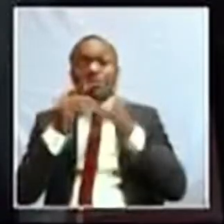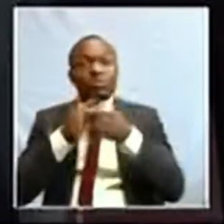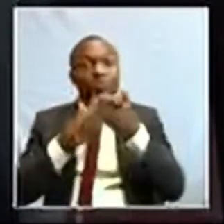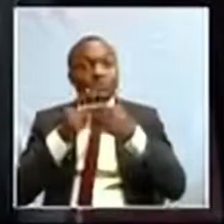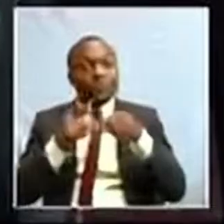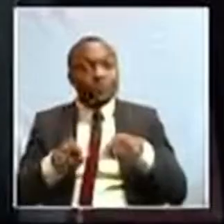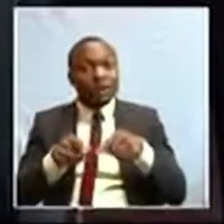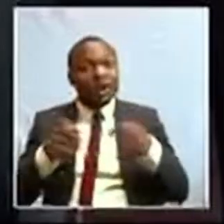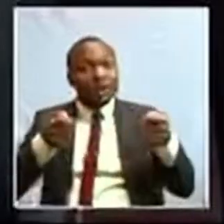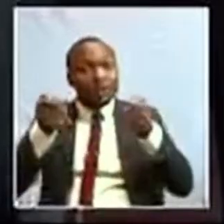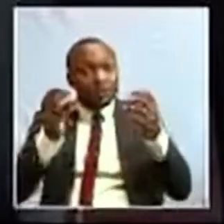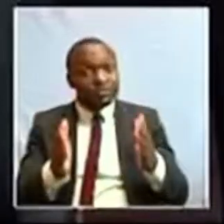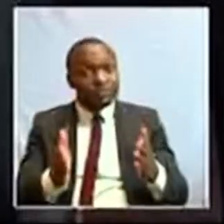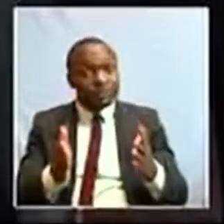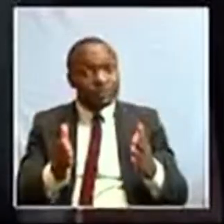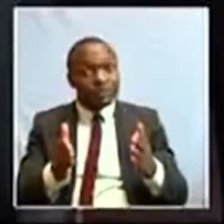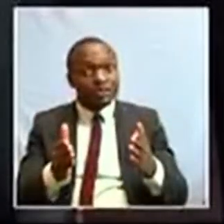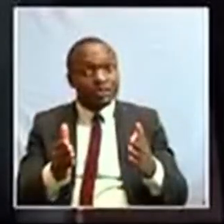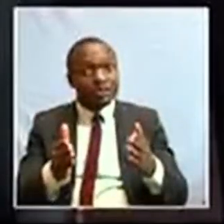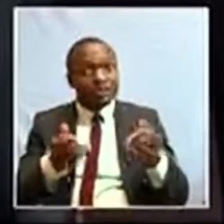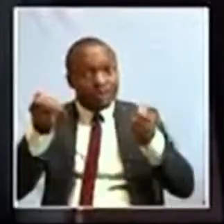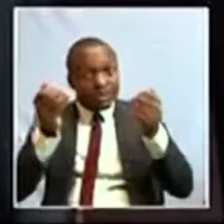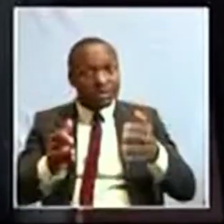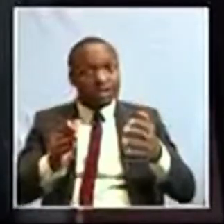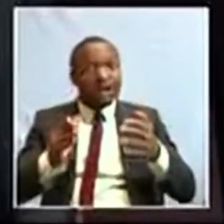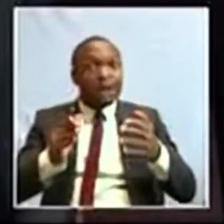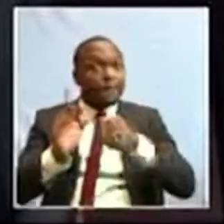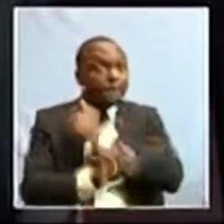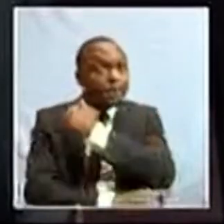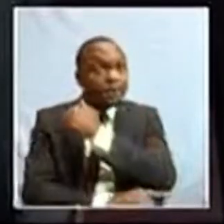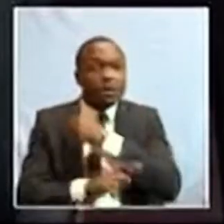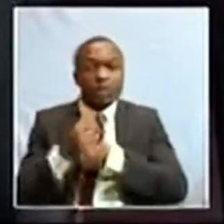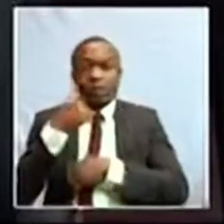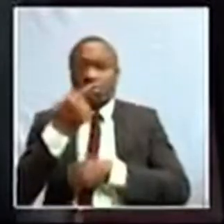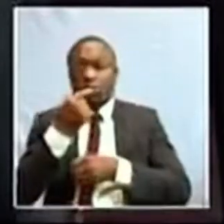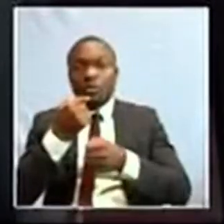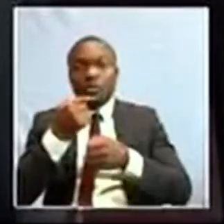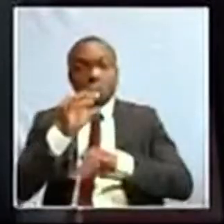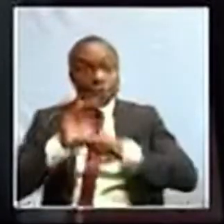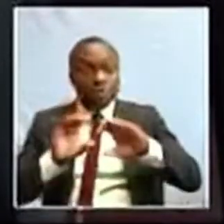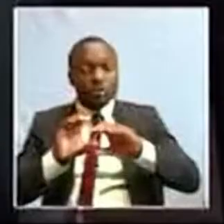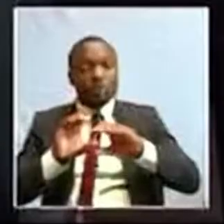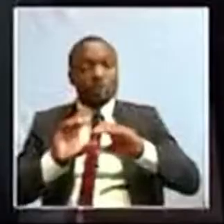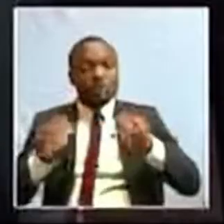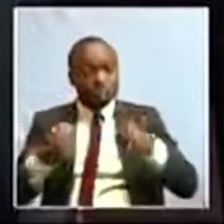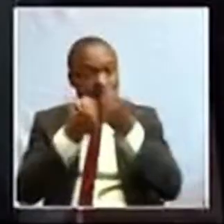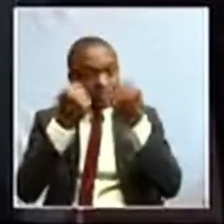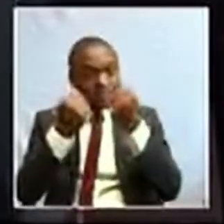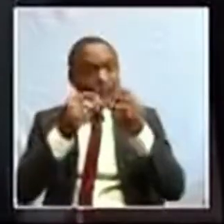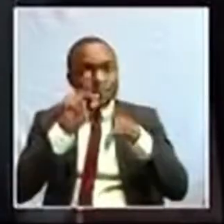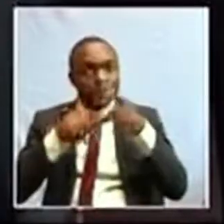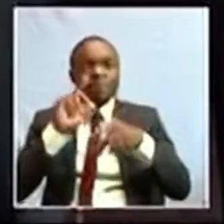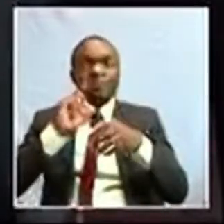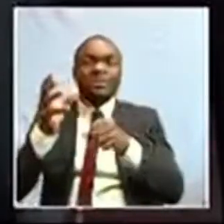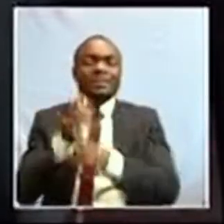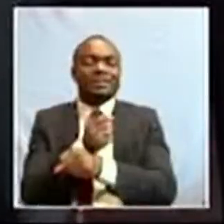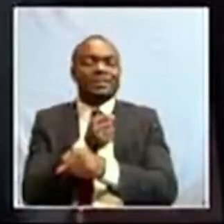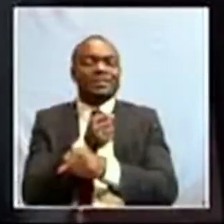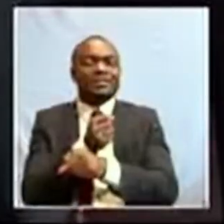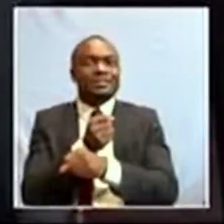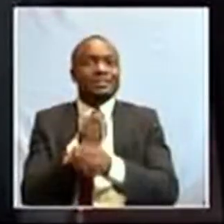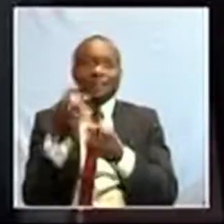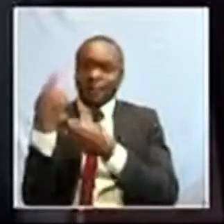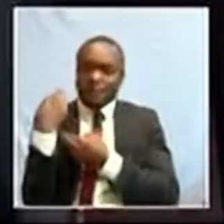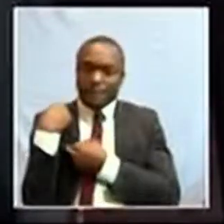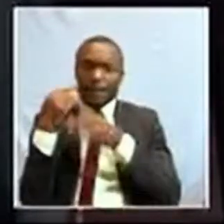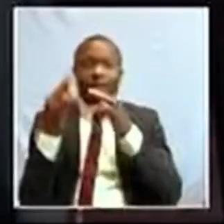happened to the driver? Was the driver charged? You know, who caused the accident? People should learn to take responsibility. If it was an employee of Masaiti